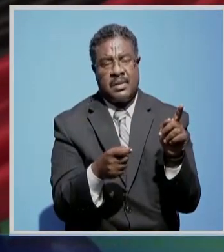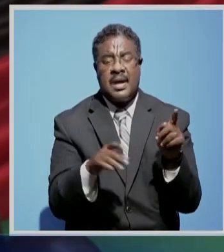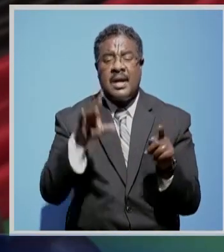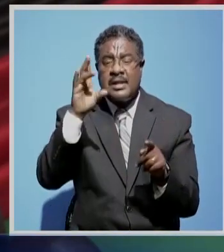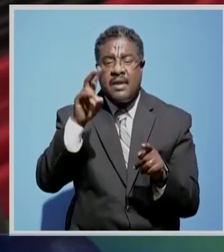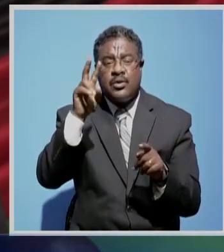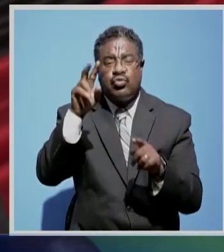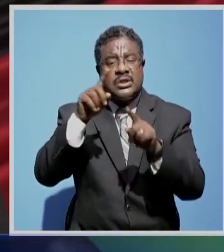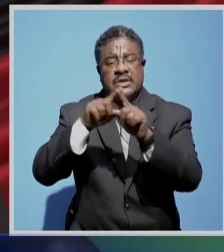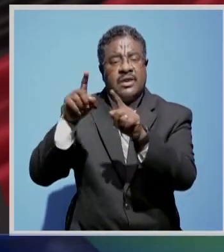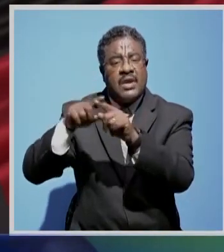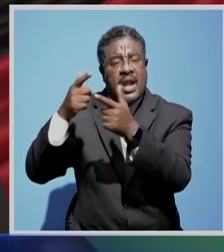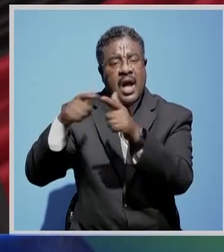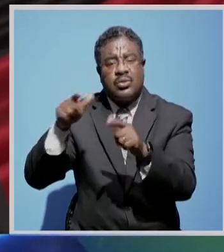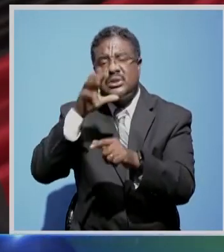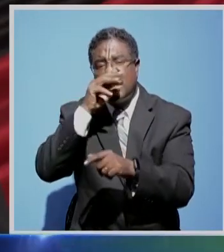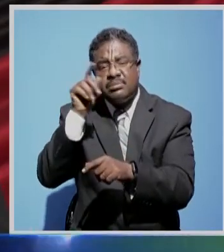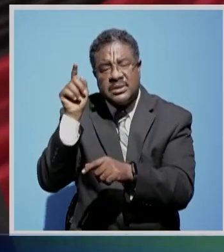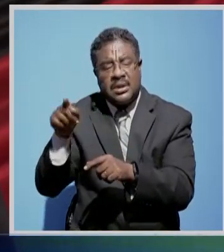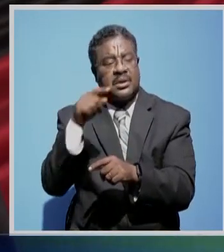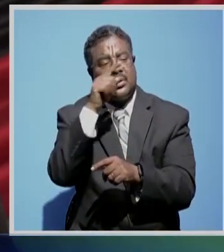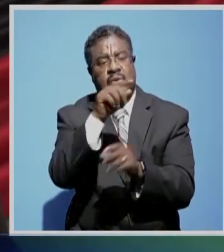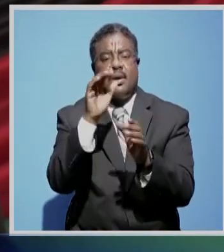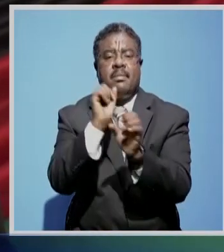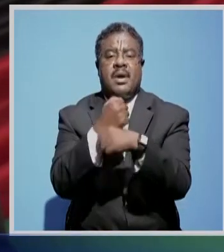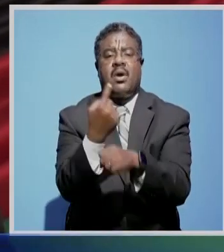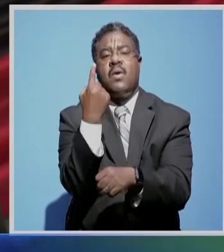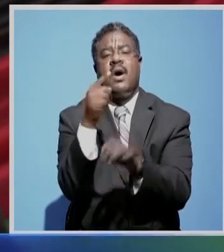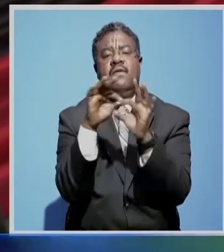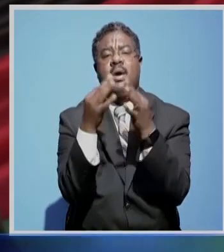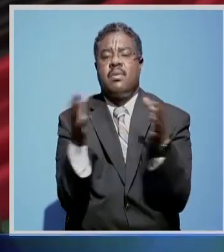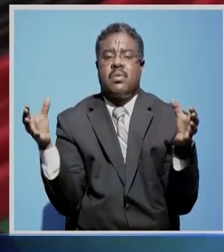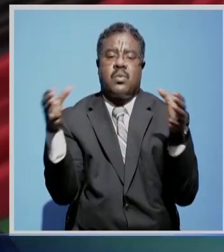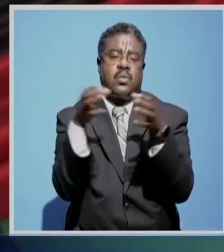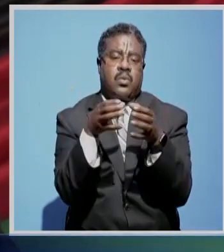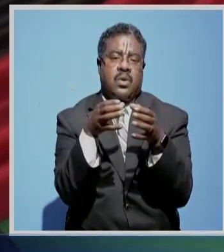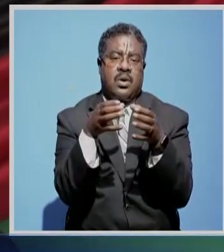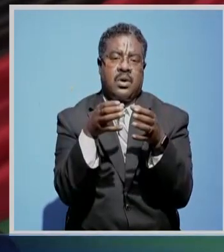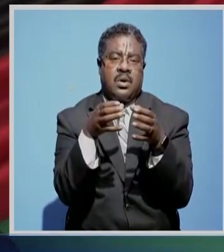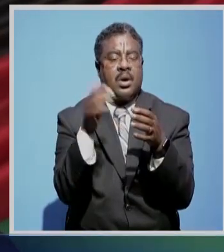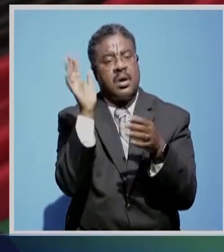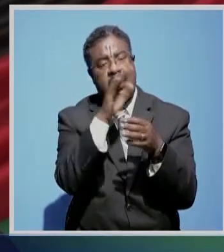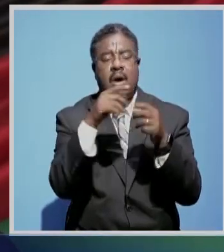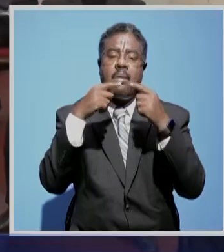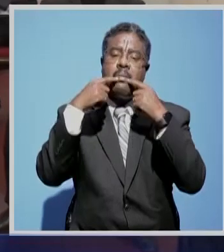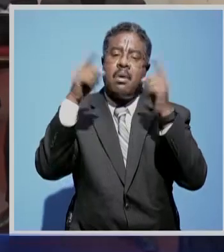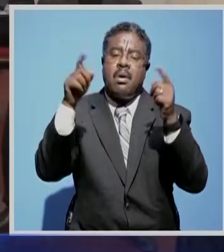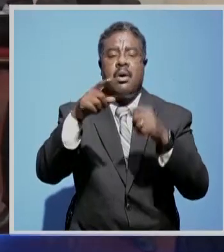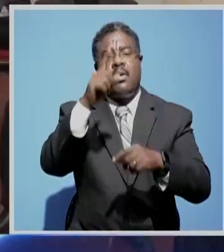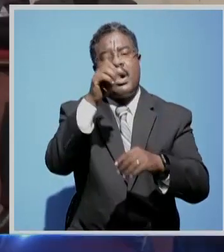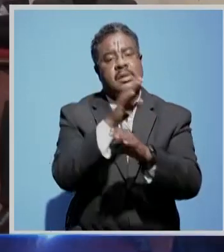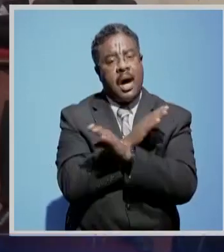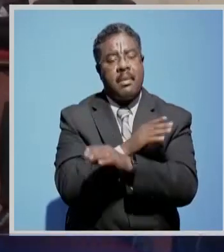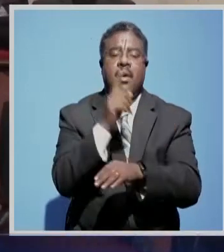into a special and single family under a motto, One Zambia, One